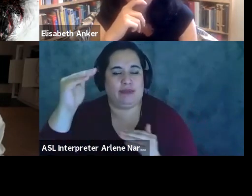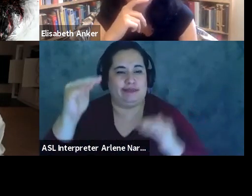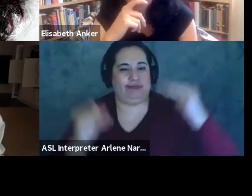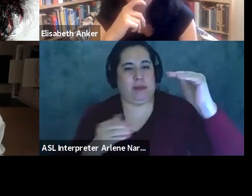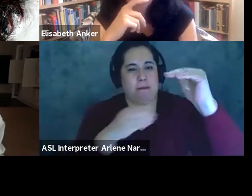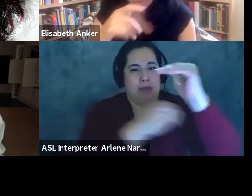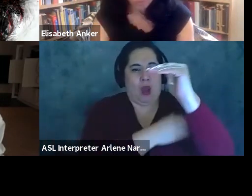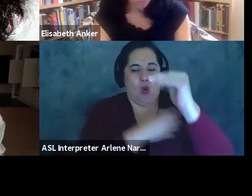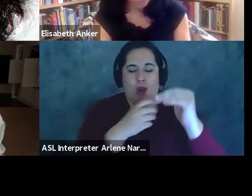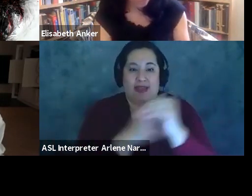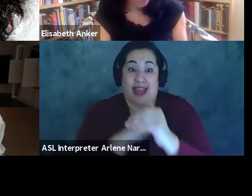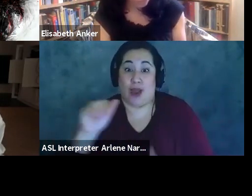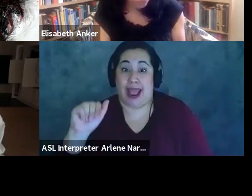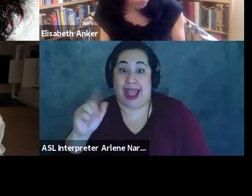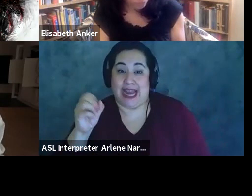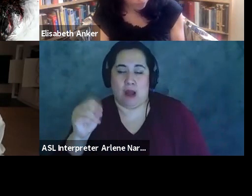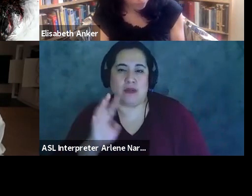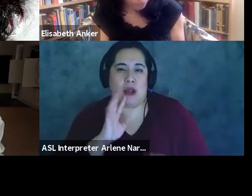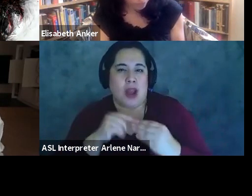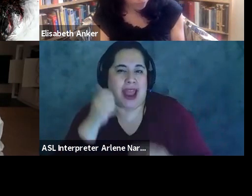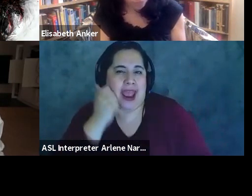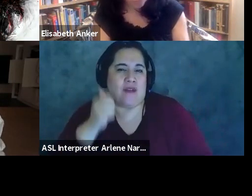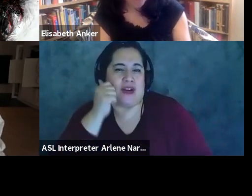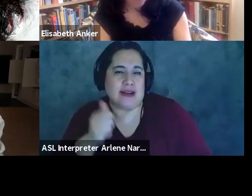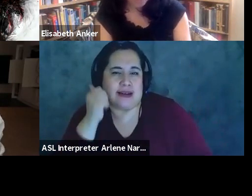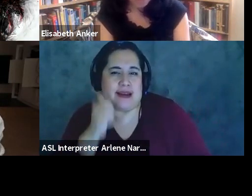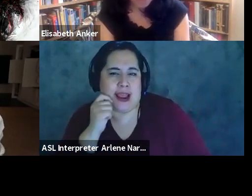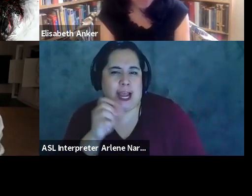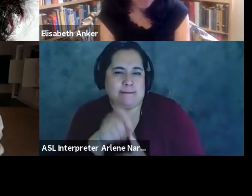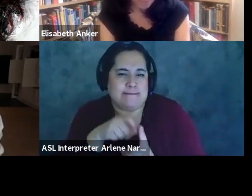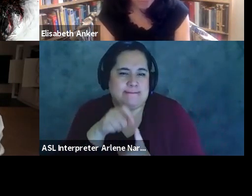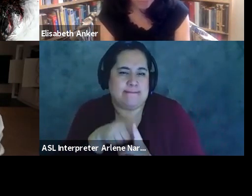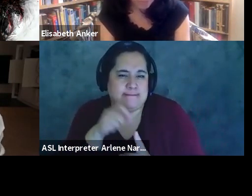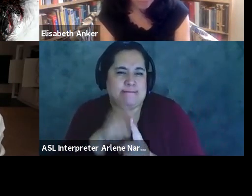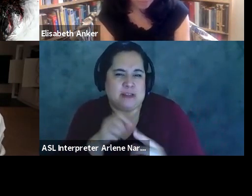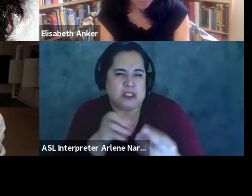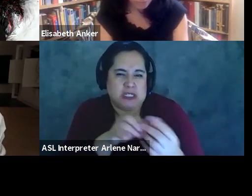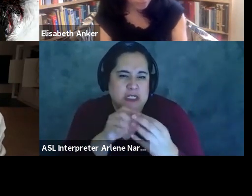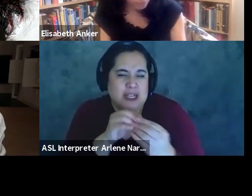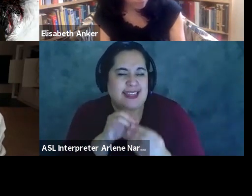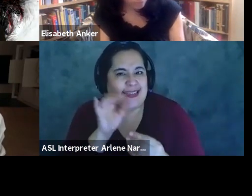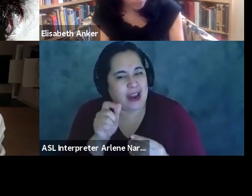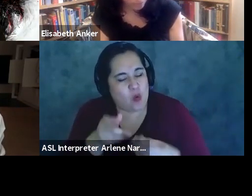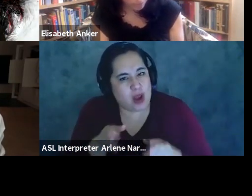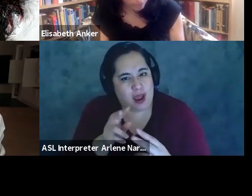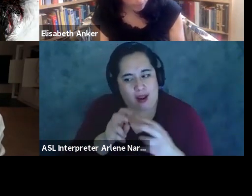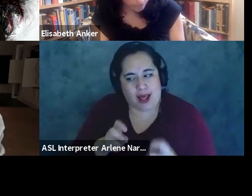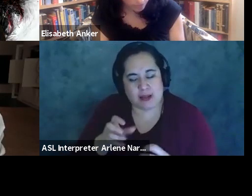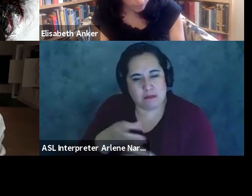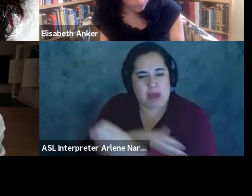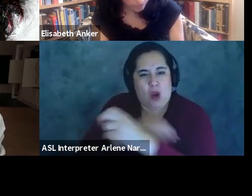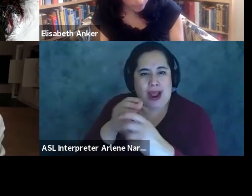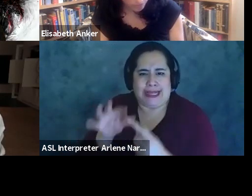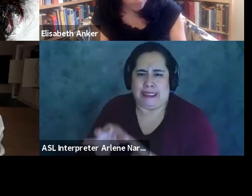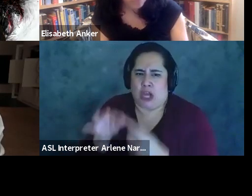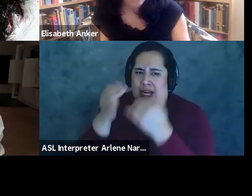Adom's point about the everyday antagonisms becomes so crucial as an analytic for this power, especially the digital antagonisms as well in the age of this